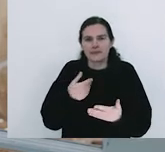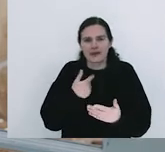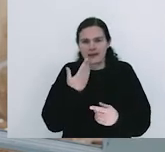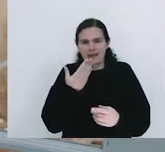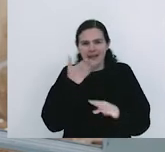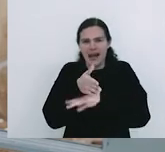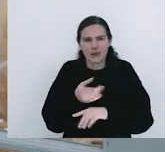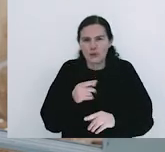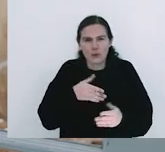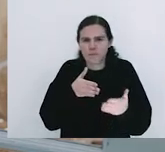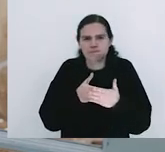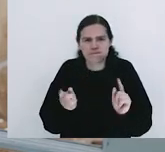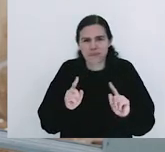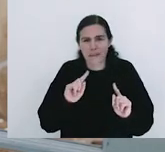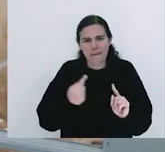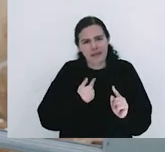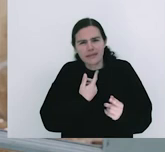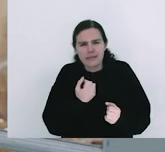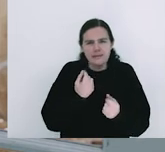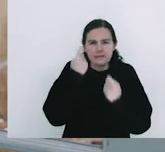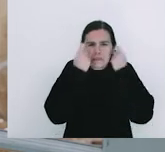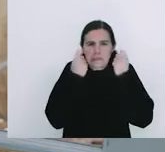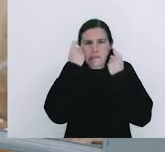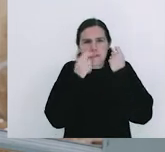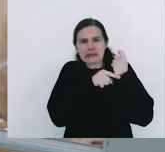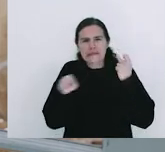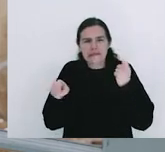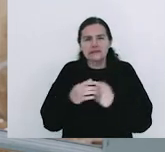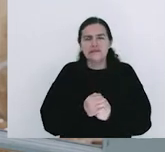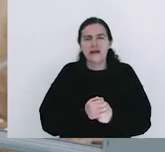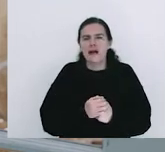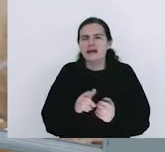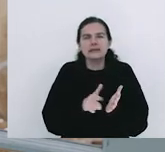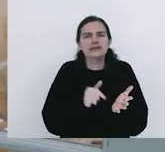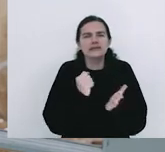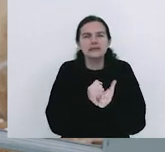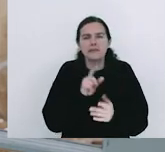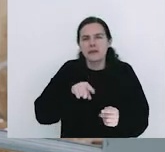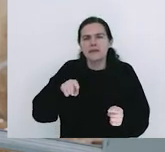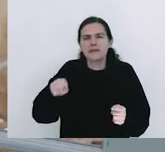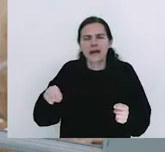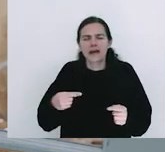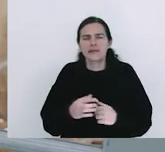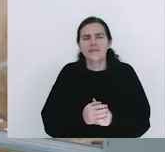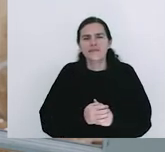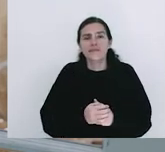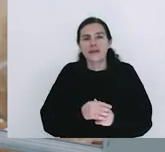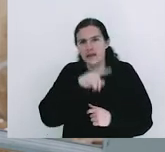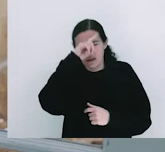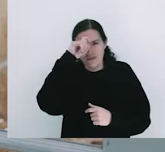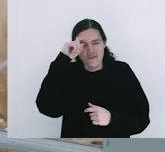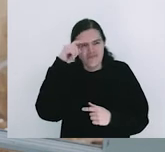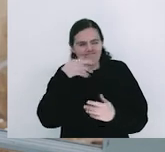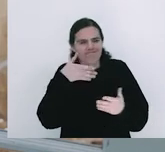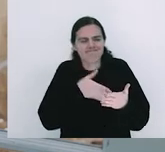frontally. You have to work on it. So they are always or often difficult